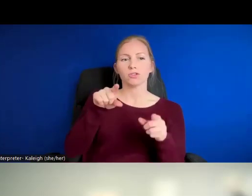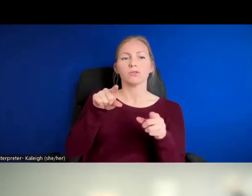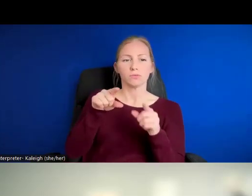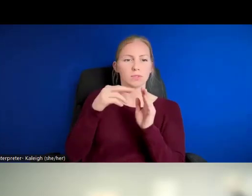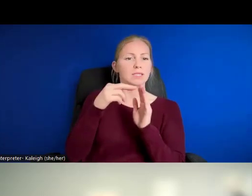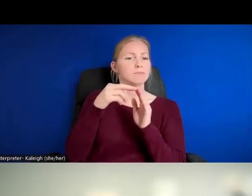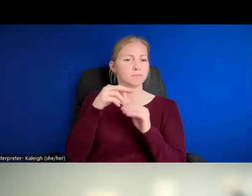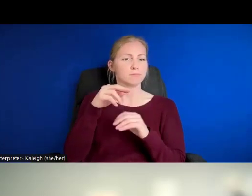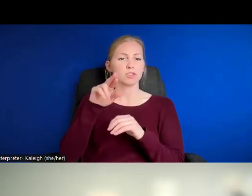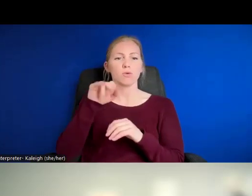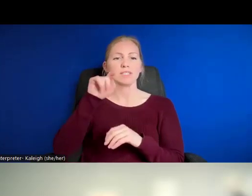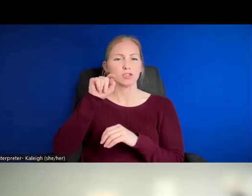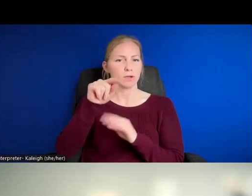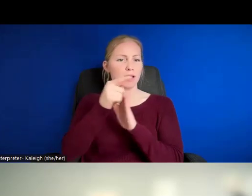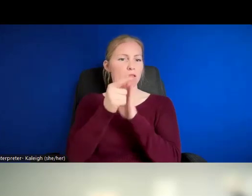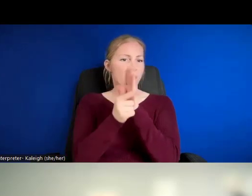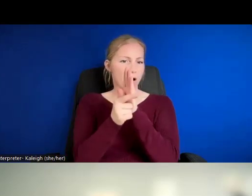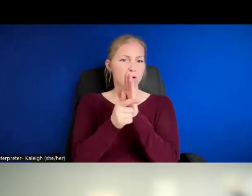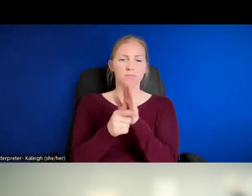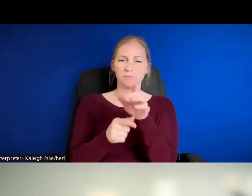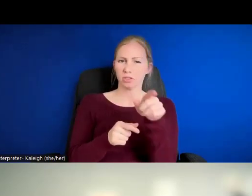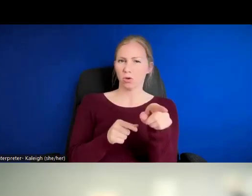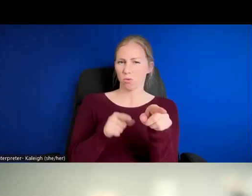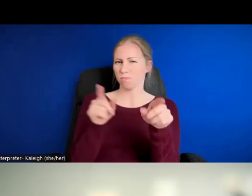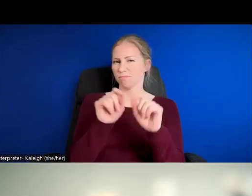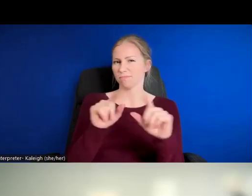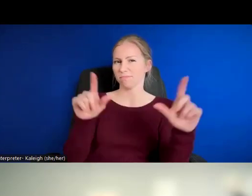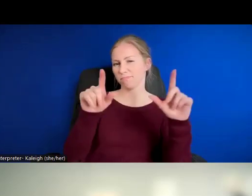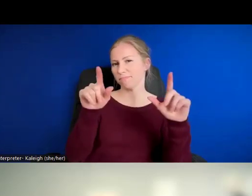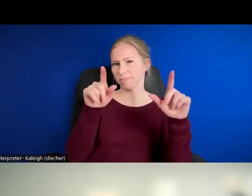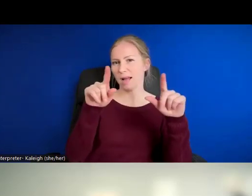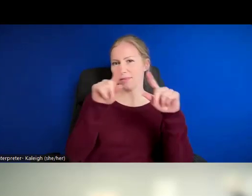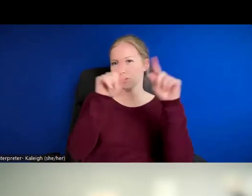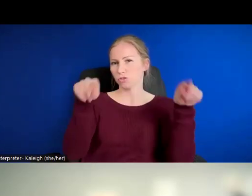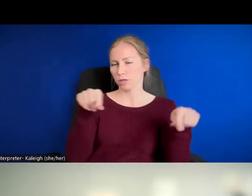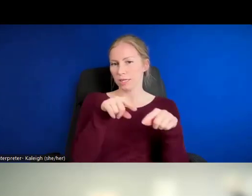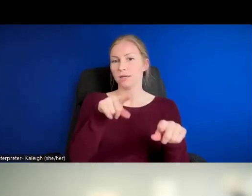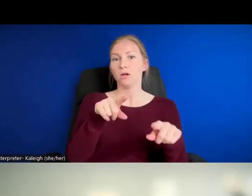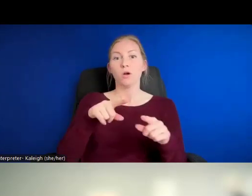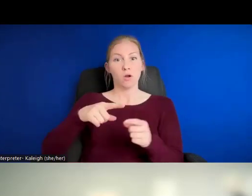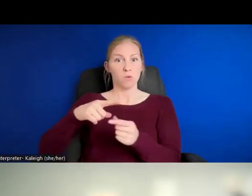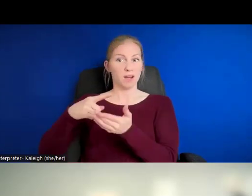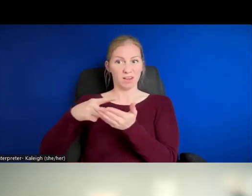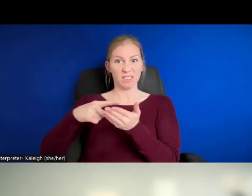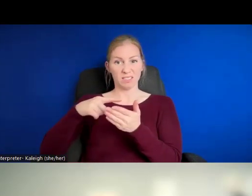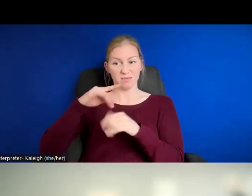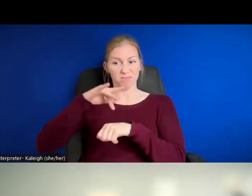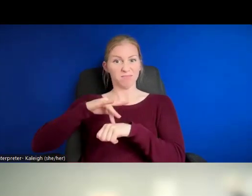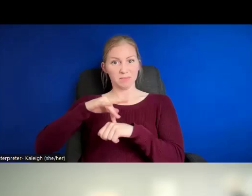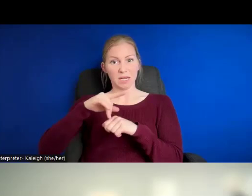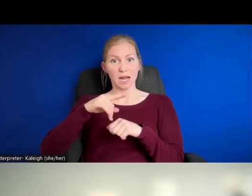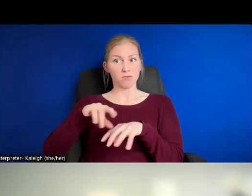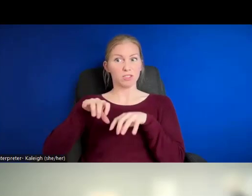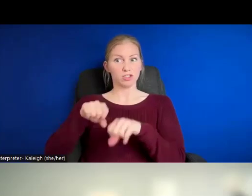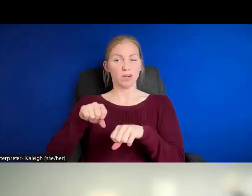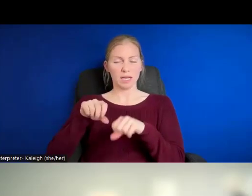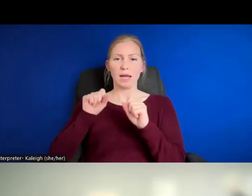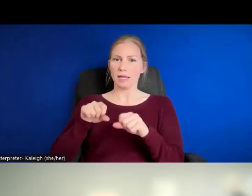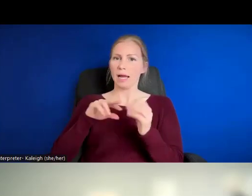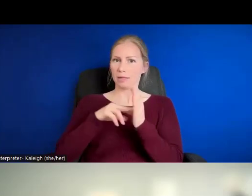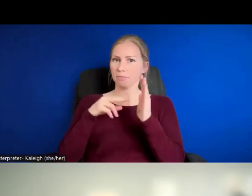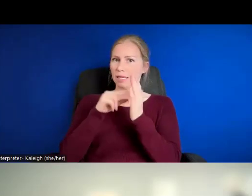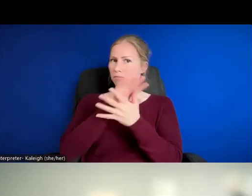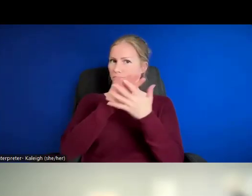21, where it discusses restraint, it means all of those things. Restraint